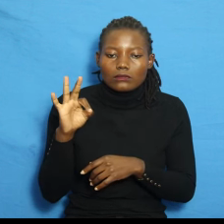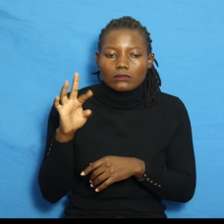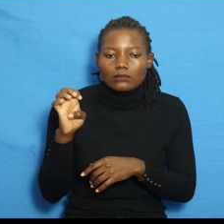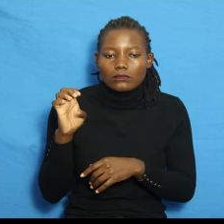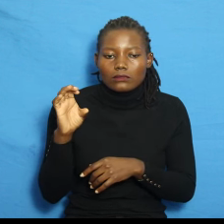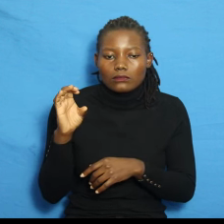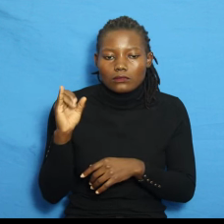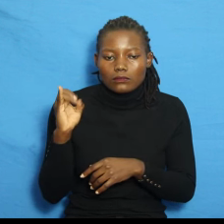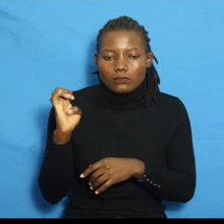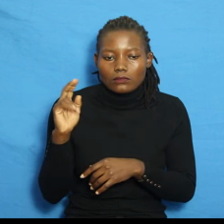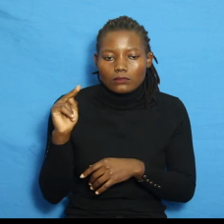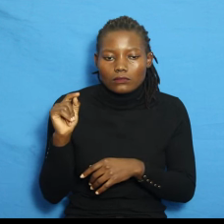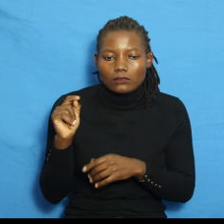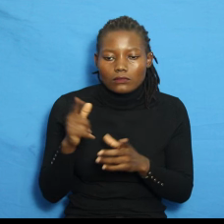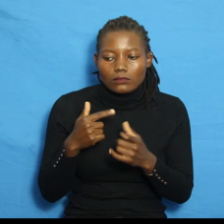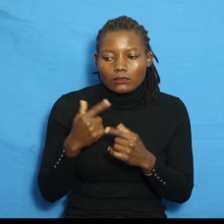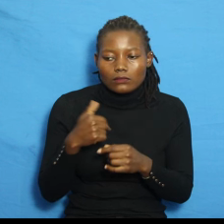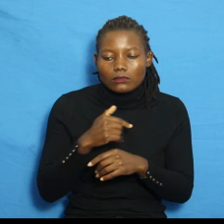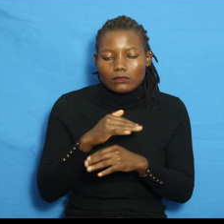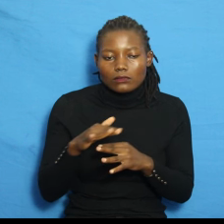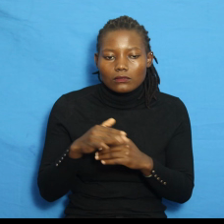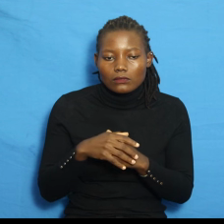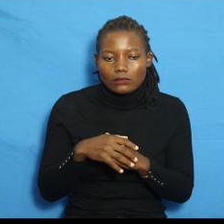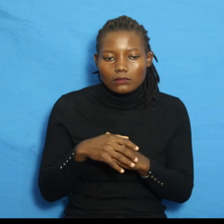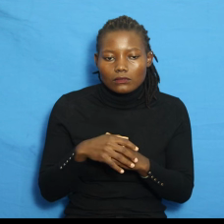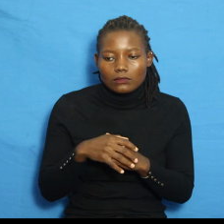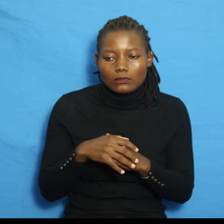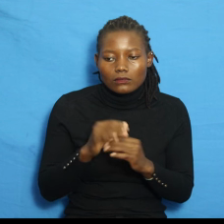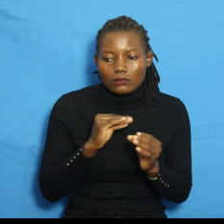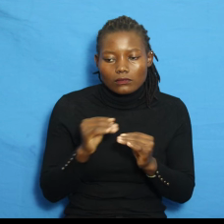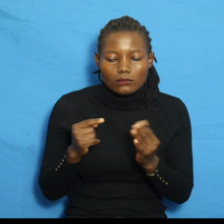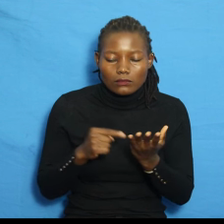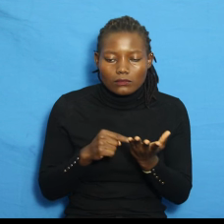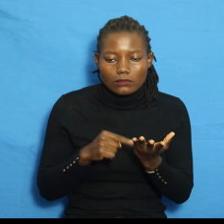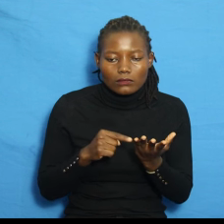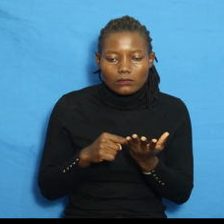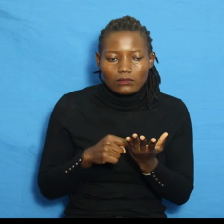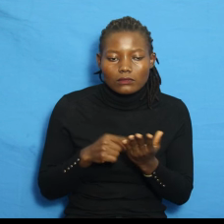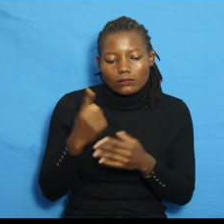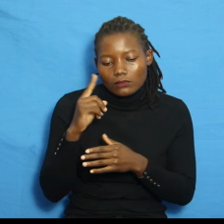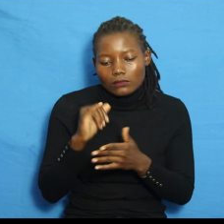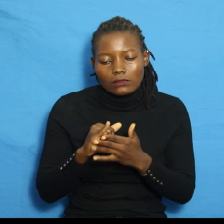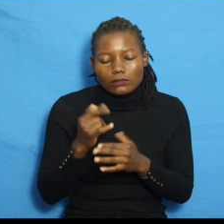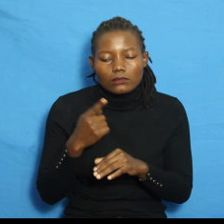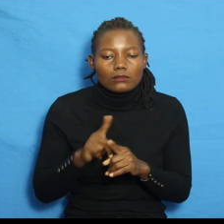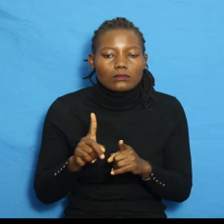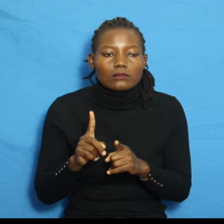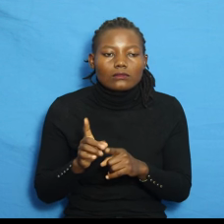the coefficient of kinetic friction. Again, we will not go into technicalities